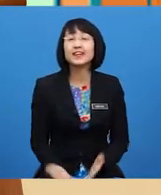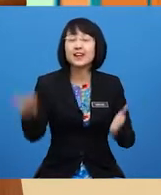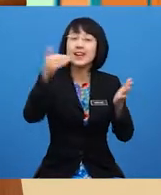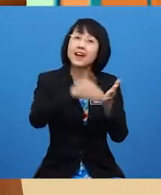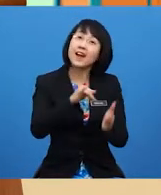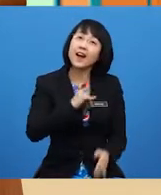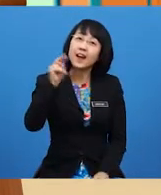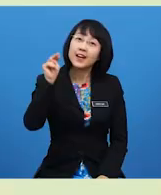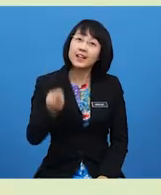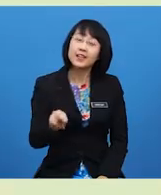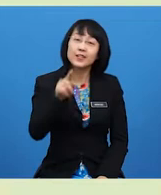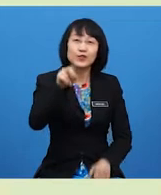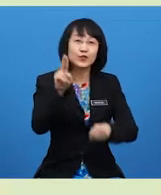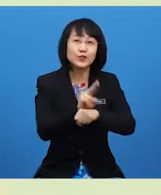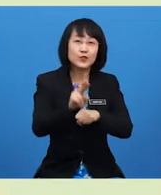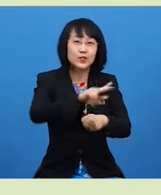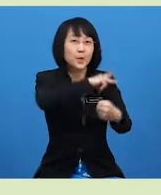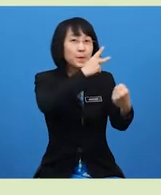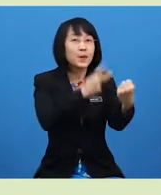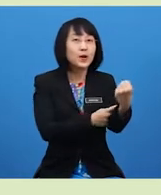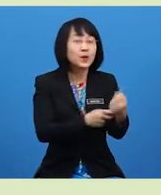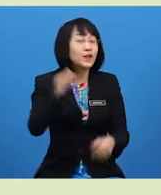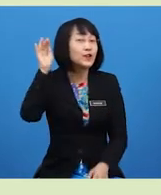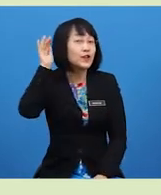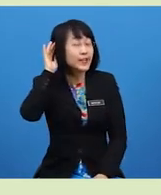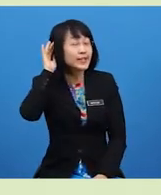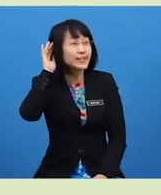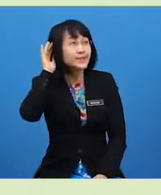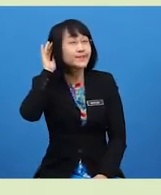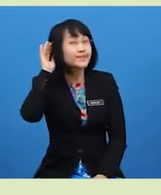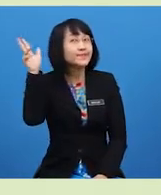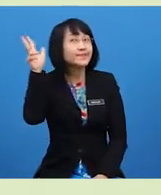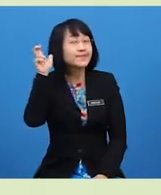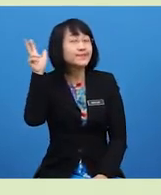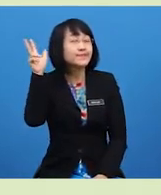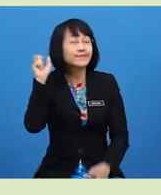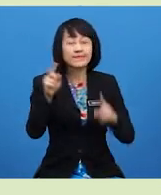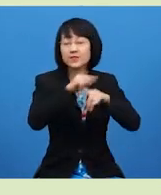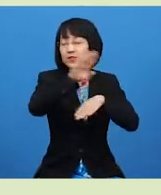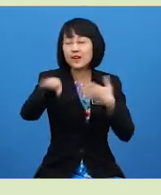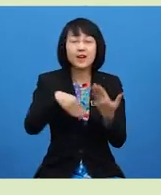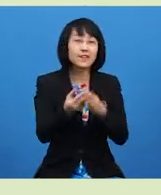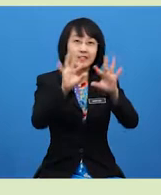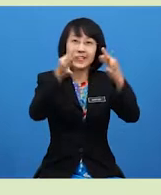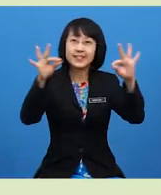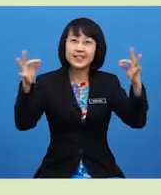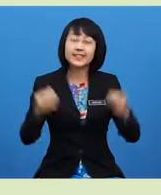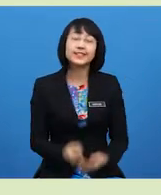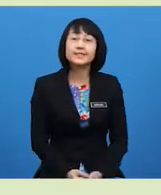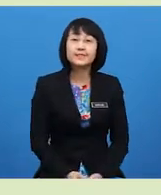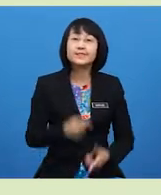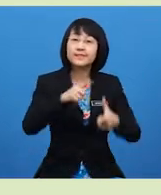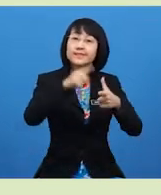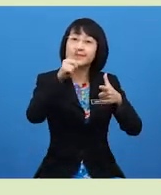I need you to use the power of your ears and listen to all the sentences. And